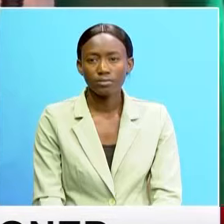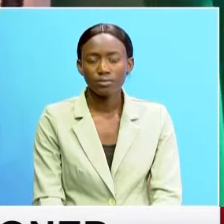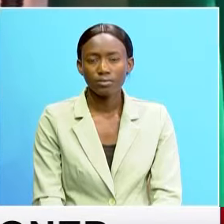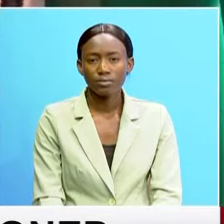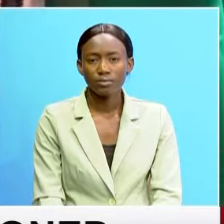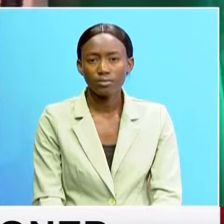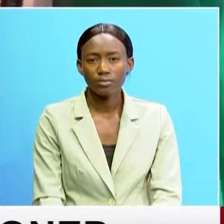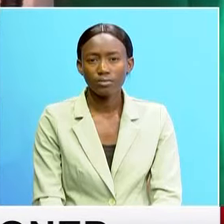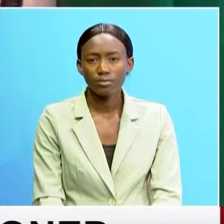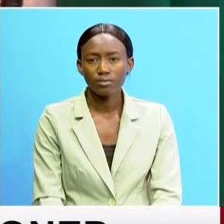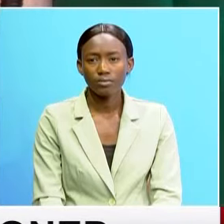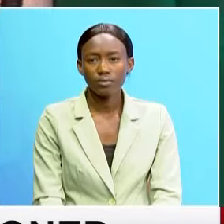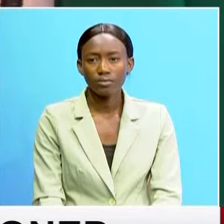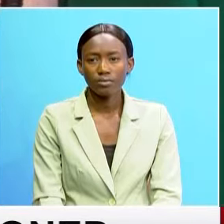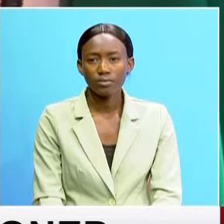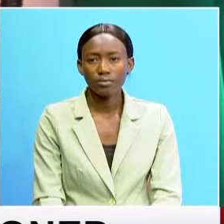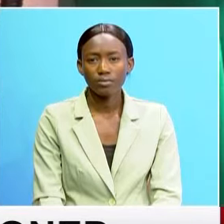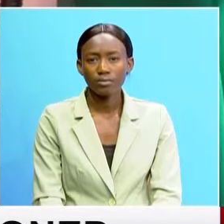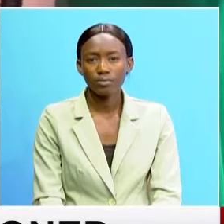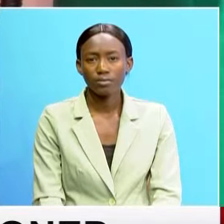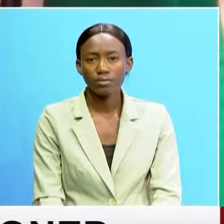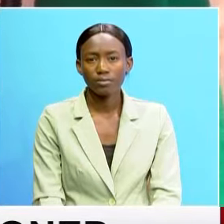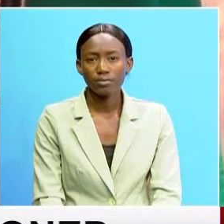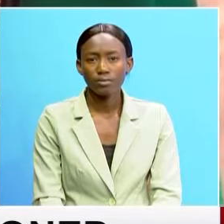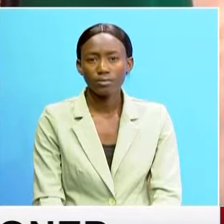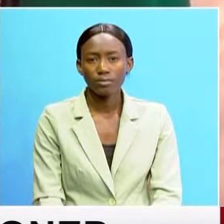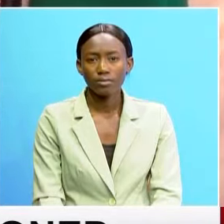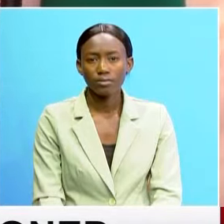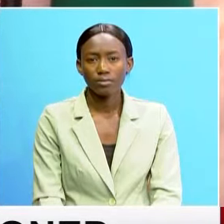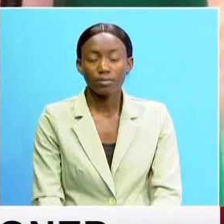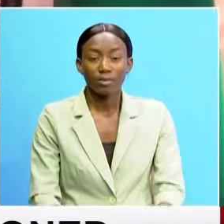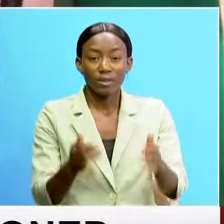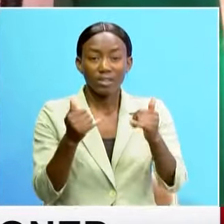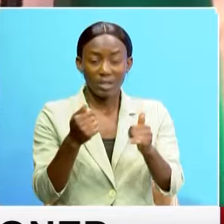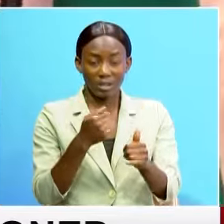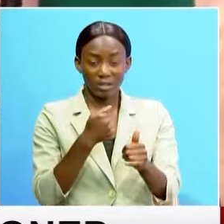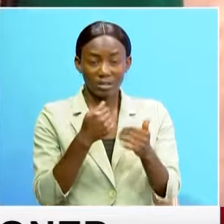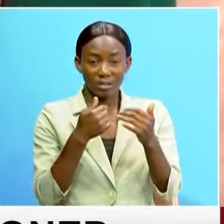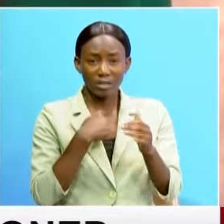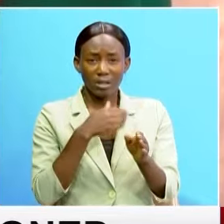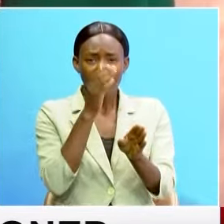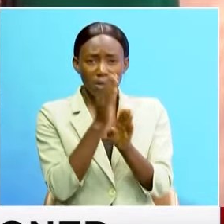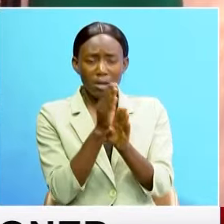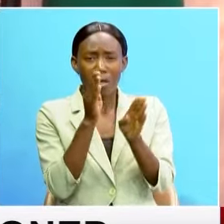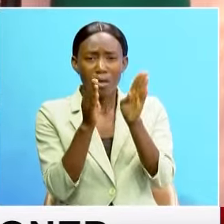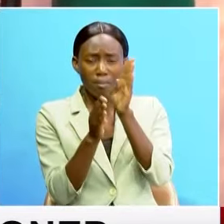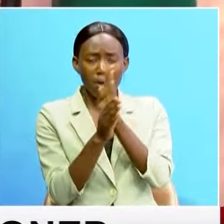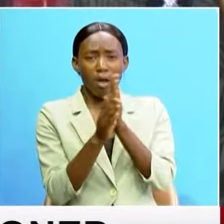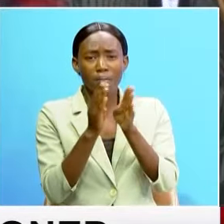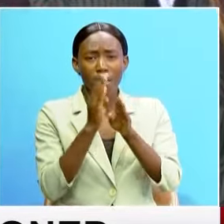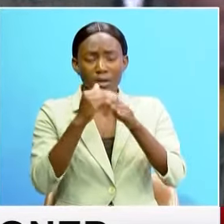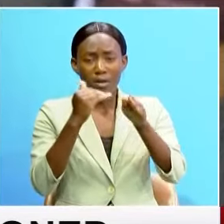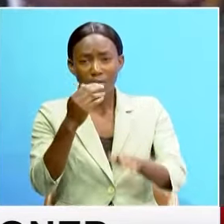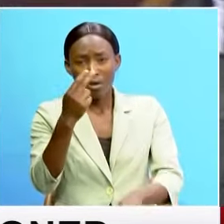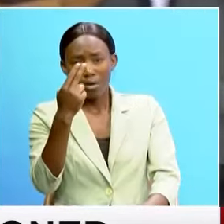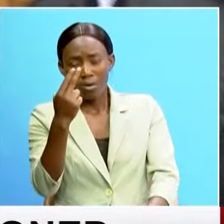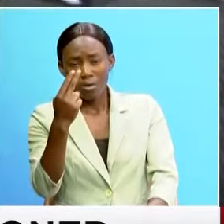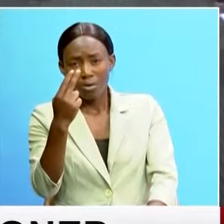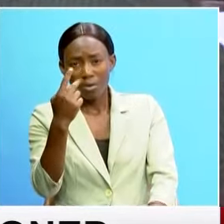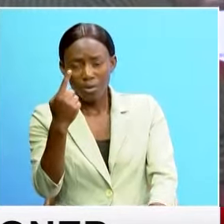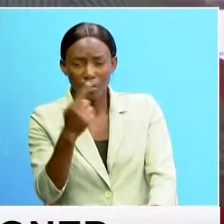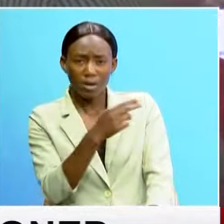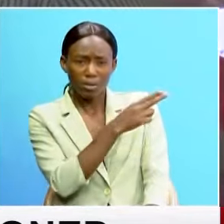$32 million to the construction of Chamboli Level 1 Hospital, as well as Mushibi Level 1 Hospital under construction